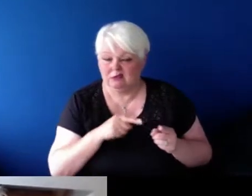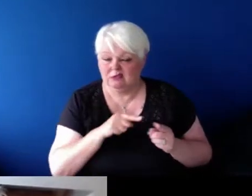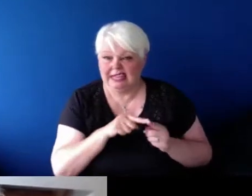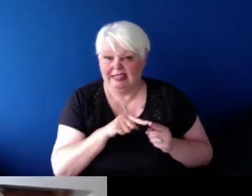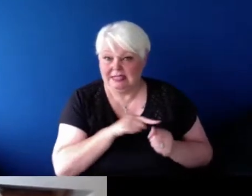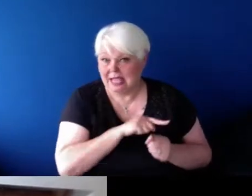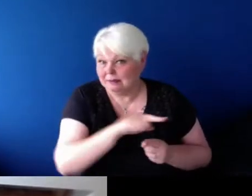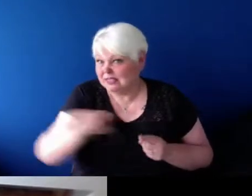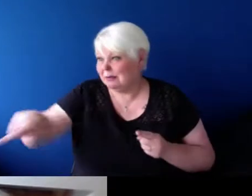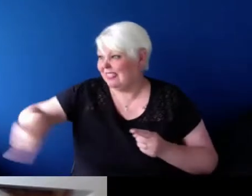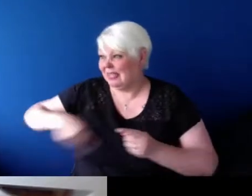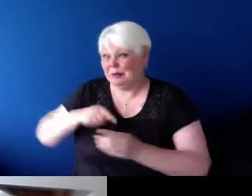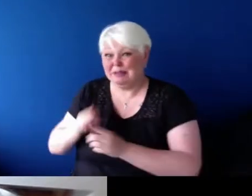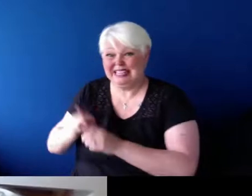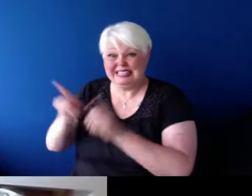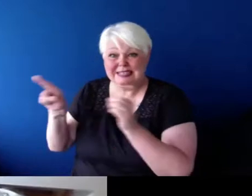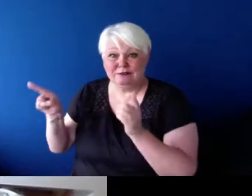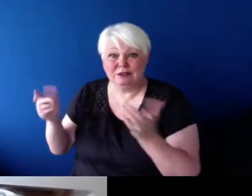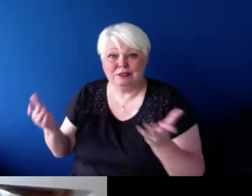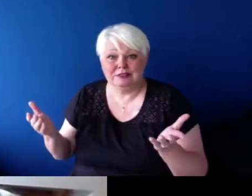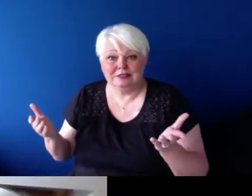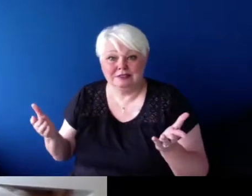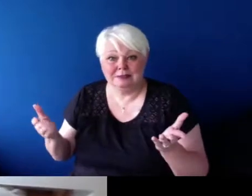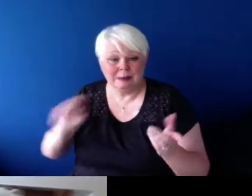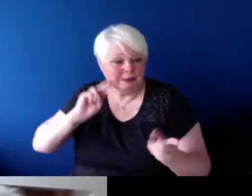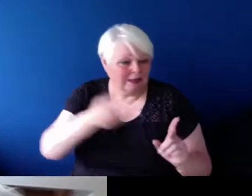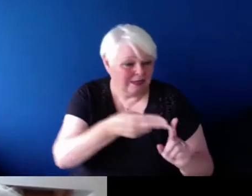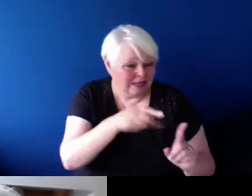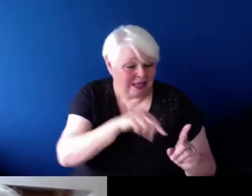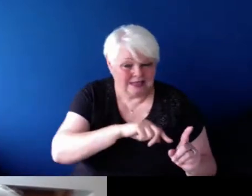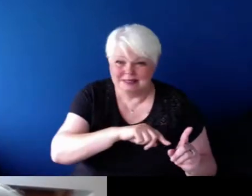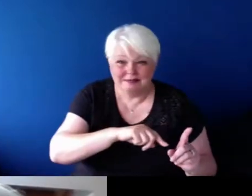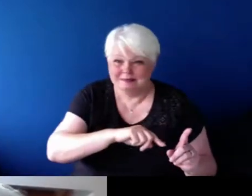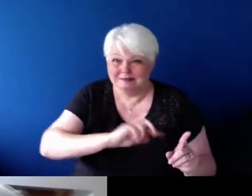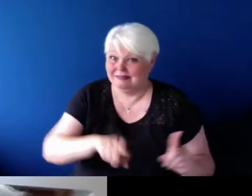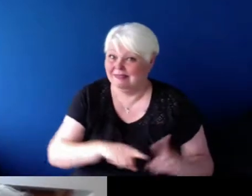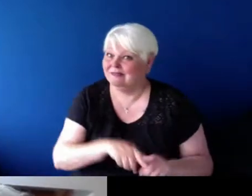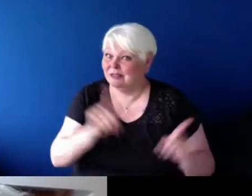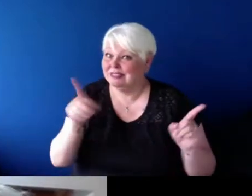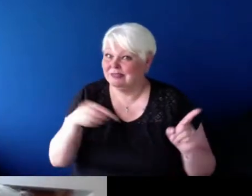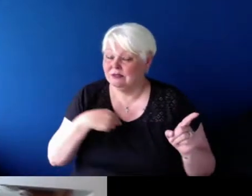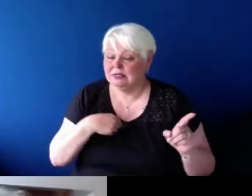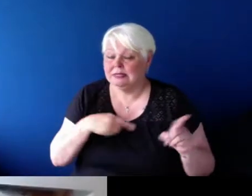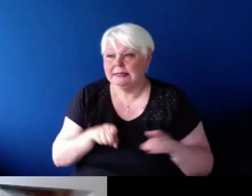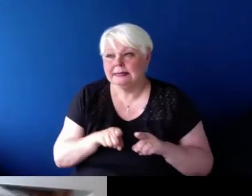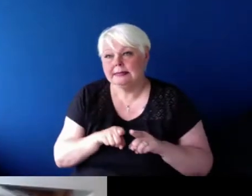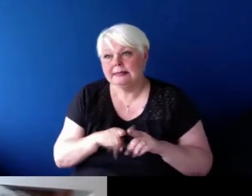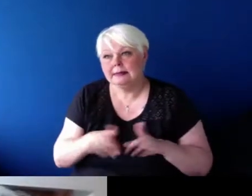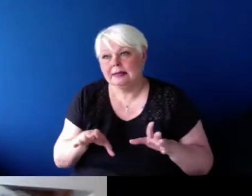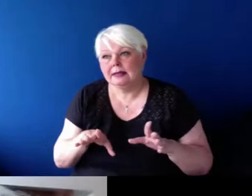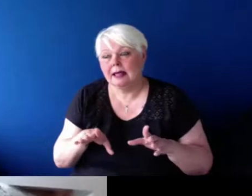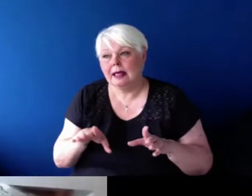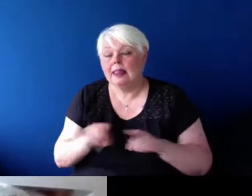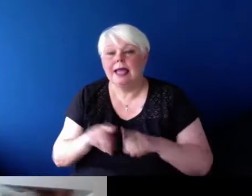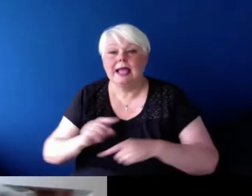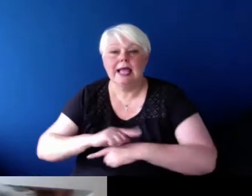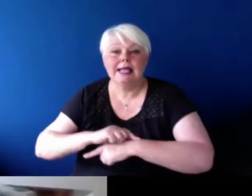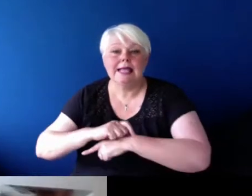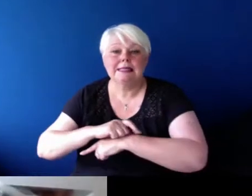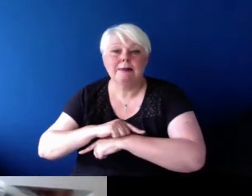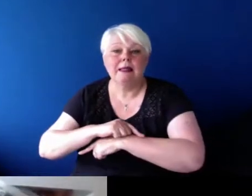else entirely. And we liken that to a caterpillar turning into